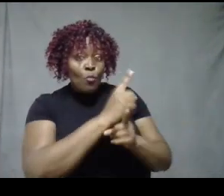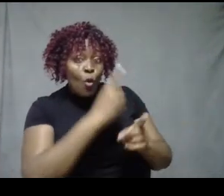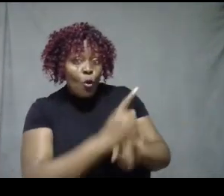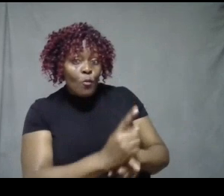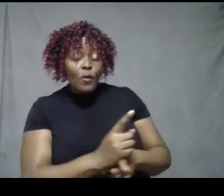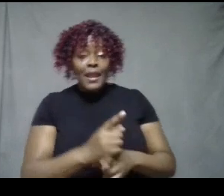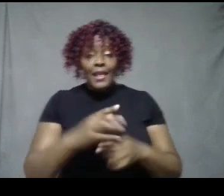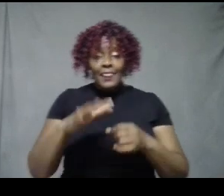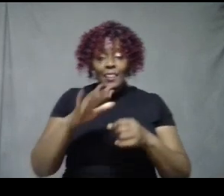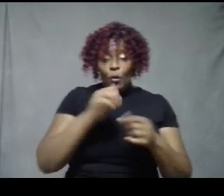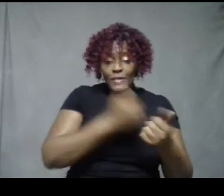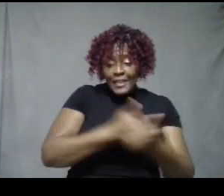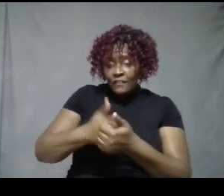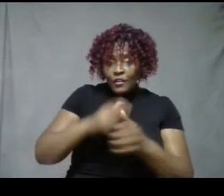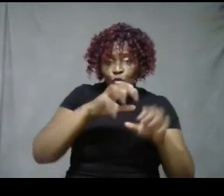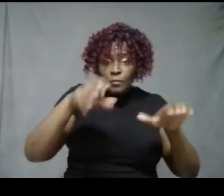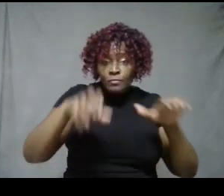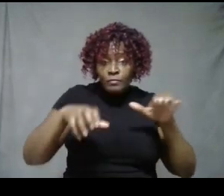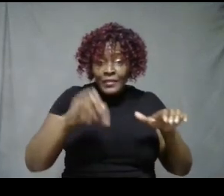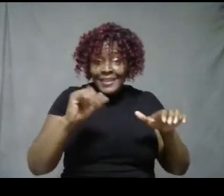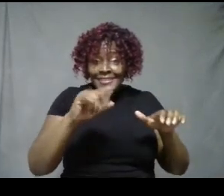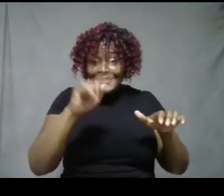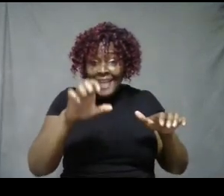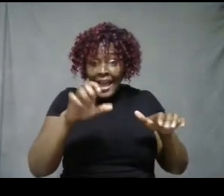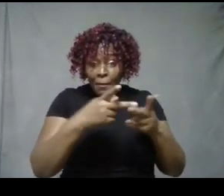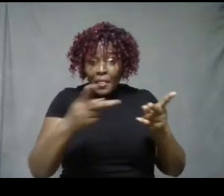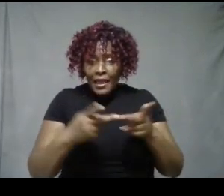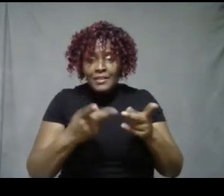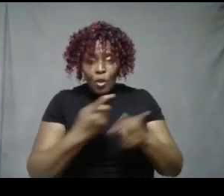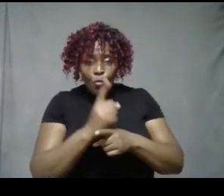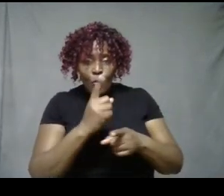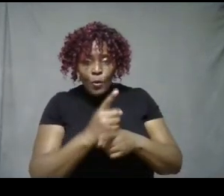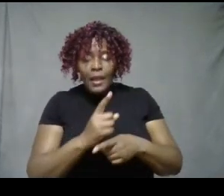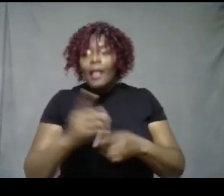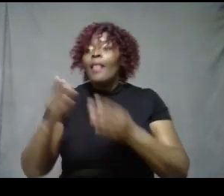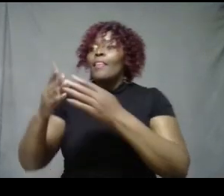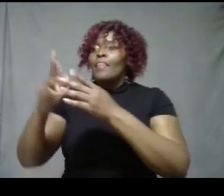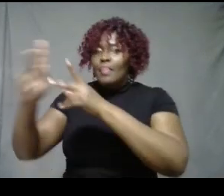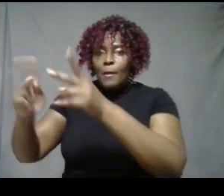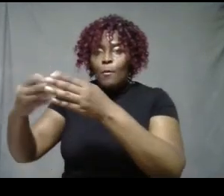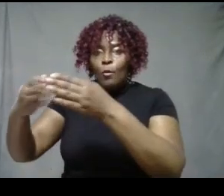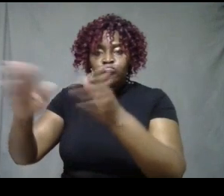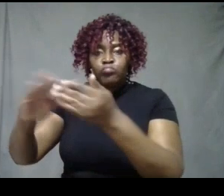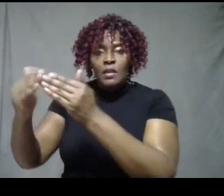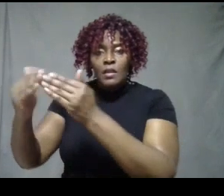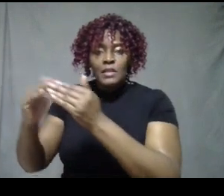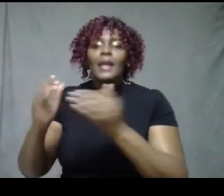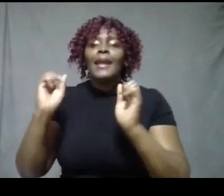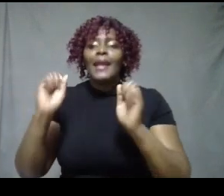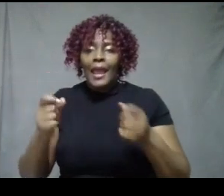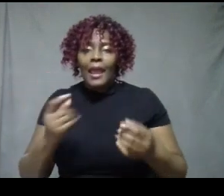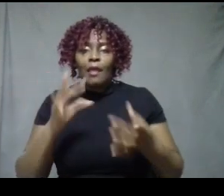are appropriate. The public gets their say in all of that, and the process unfolds just like the